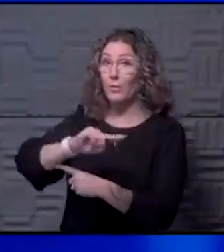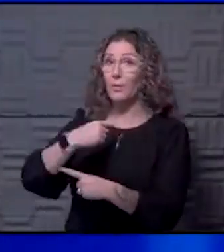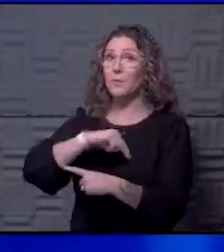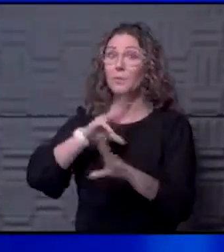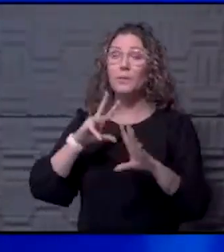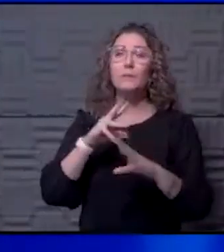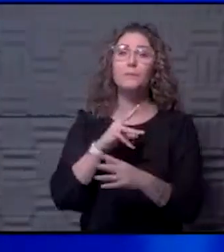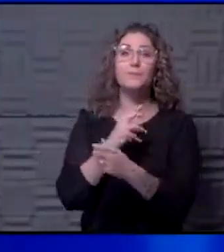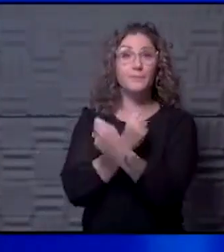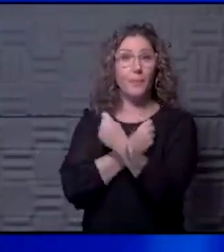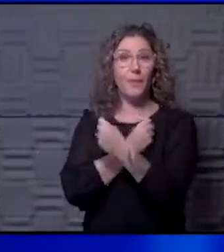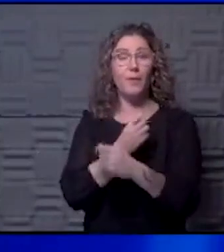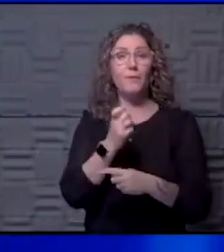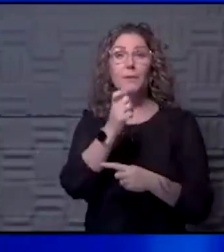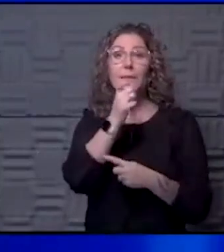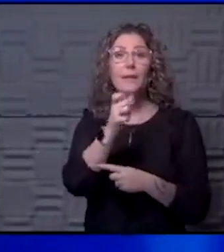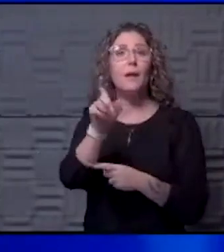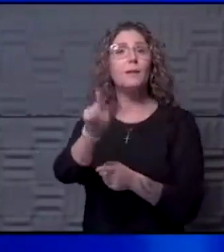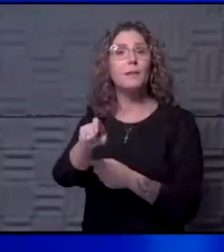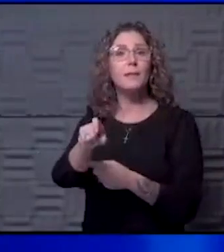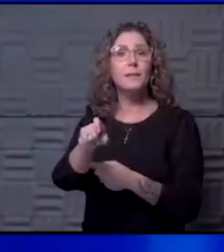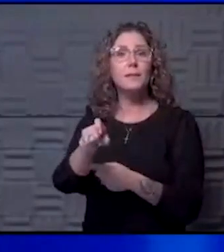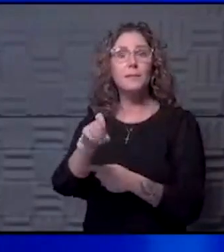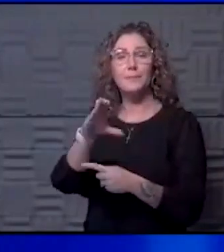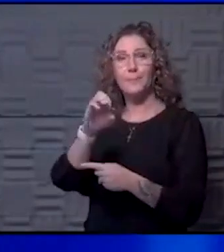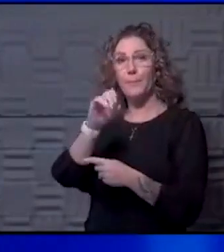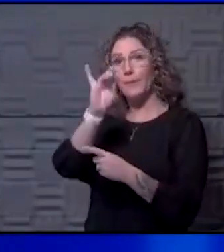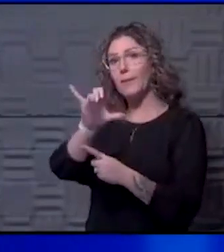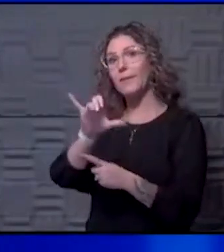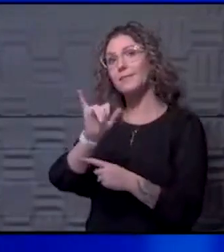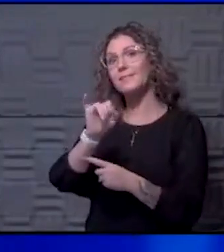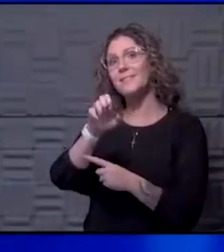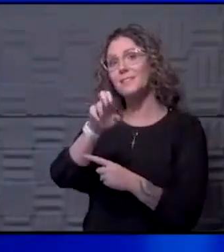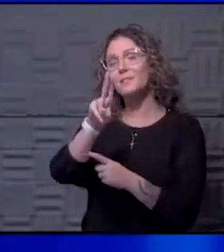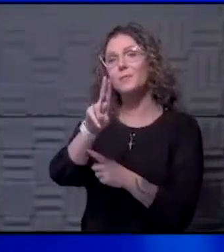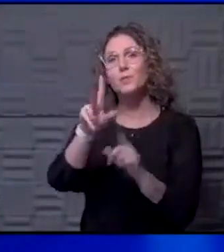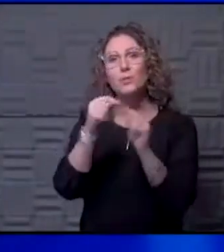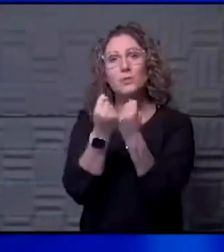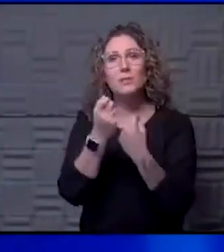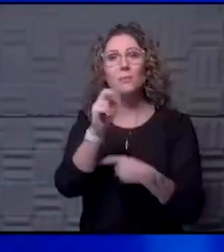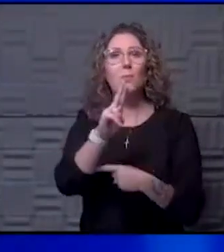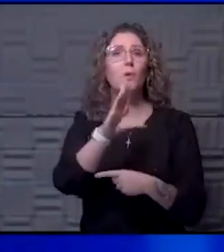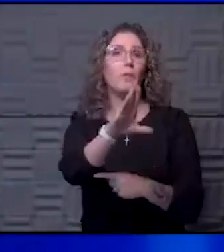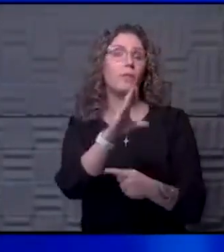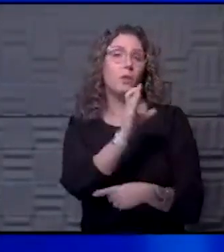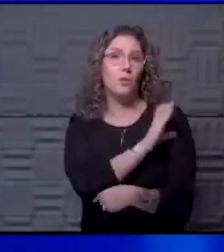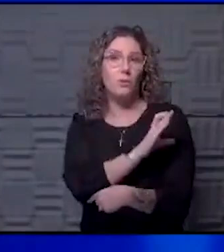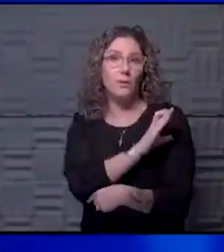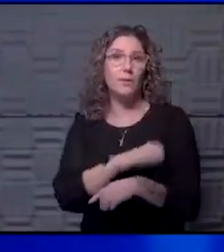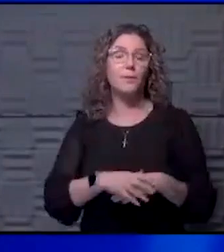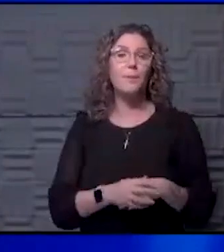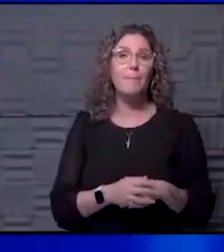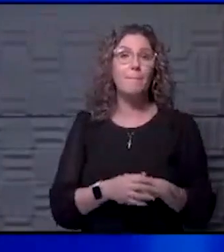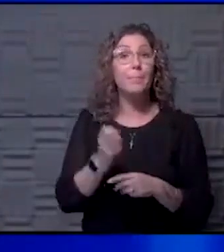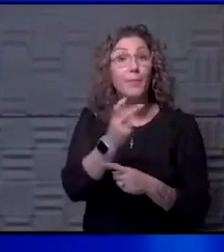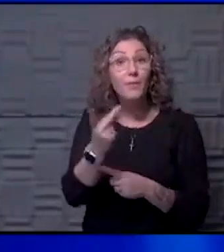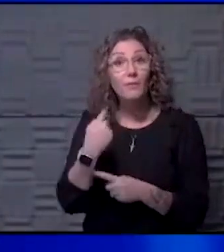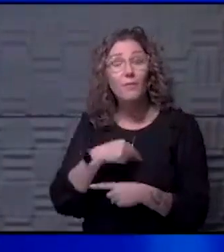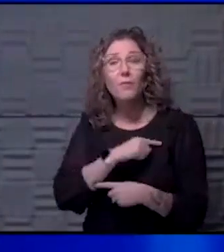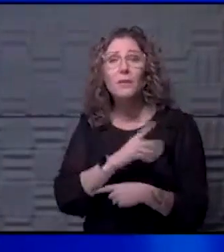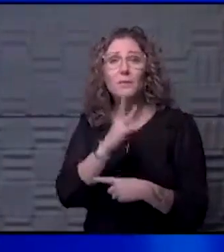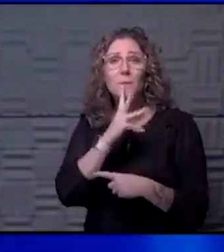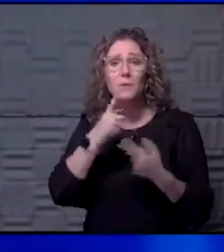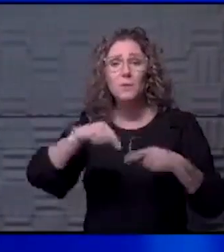love don't end up needing Casey's ICU team or Dr. Comfort's clinic. A couple of us were talking over